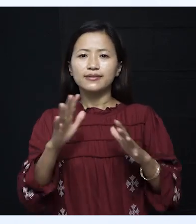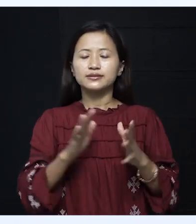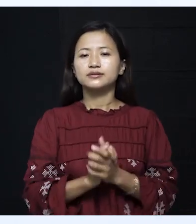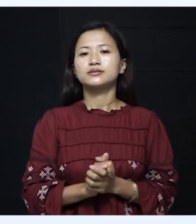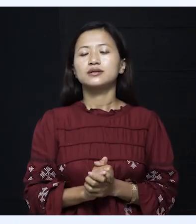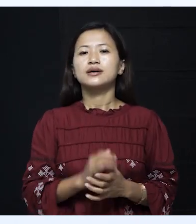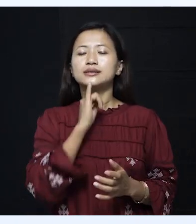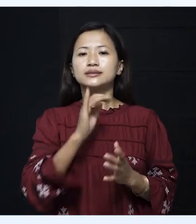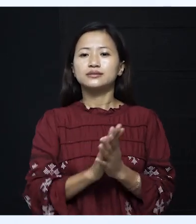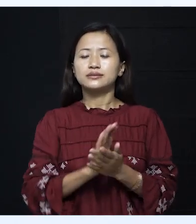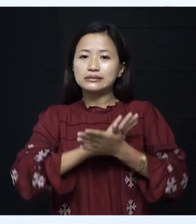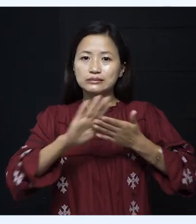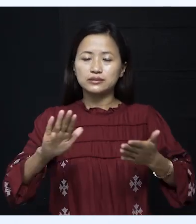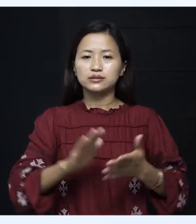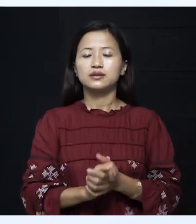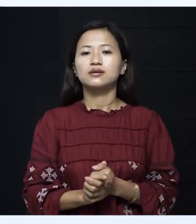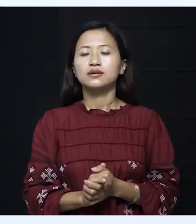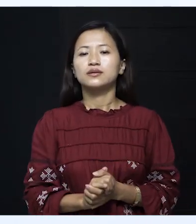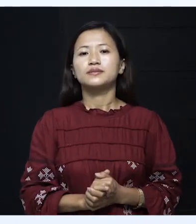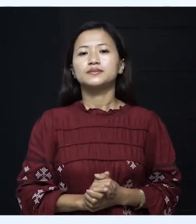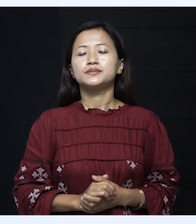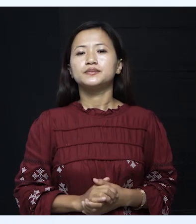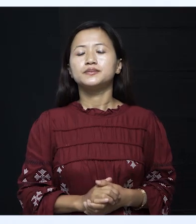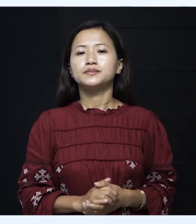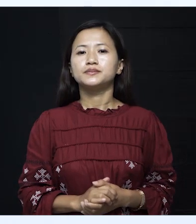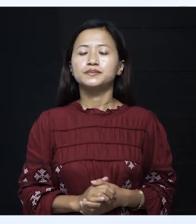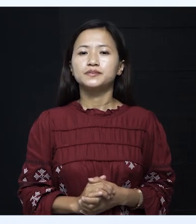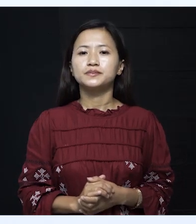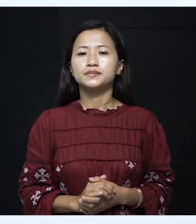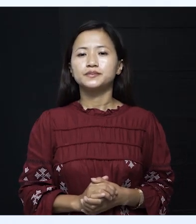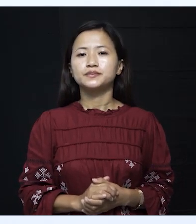that an action is completed, which means finished.